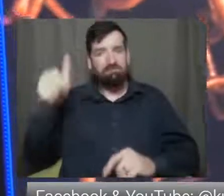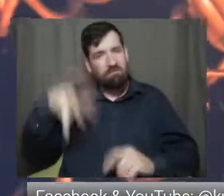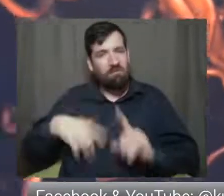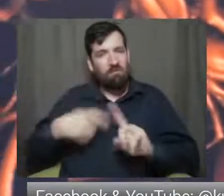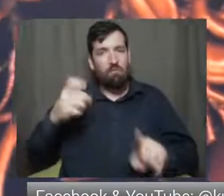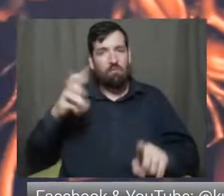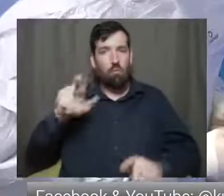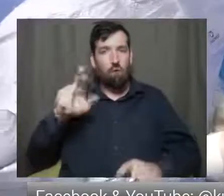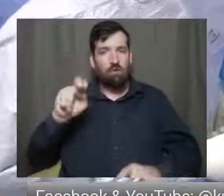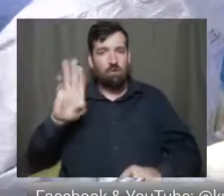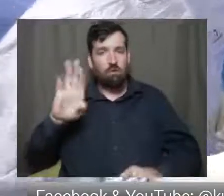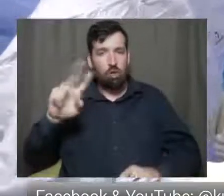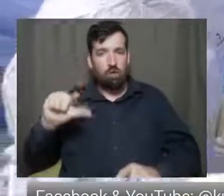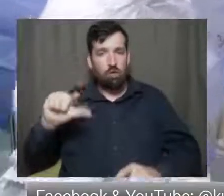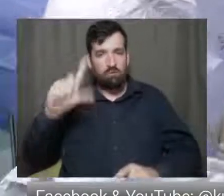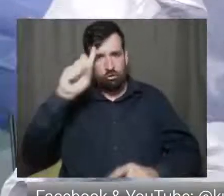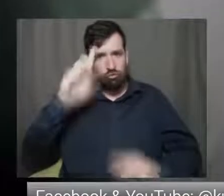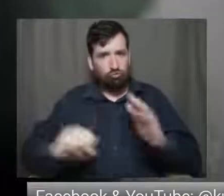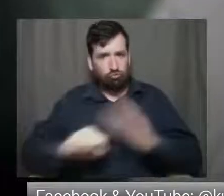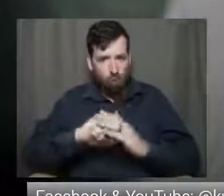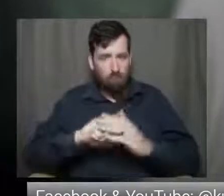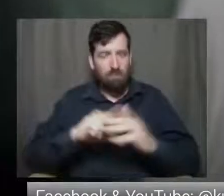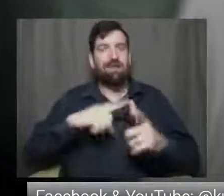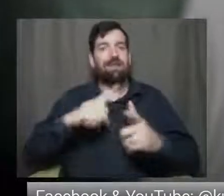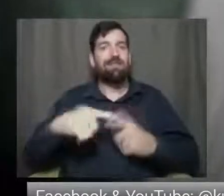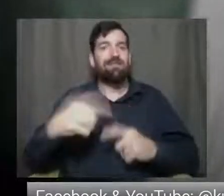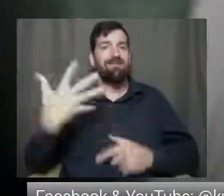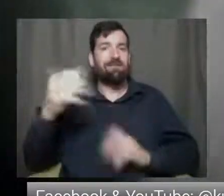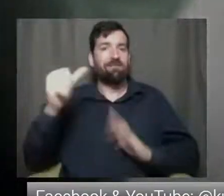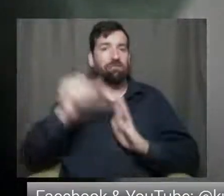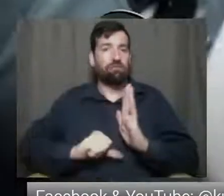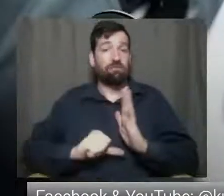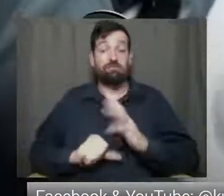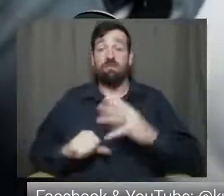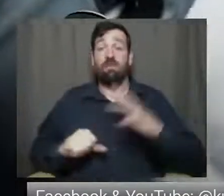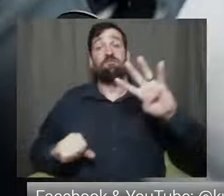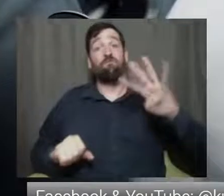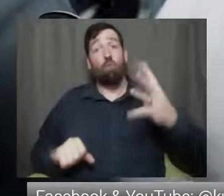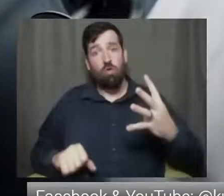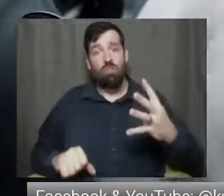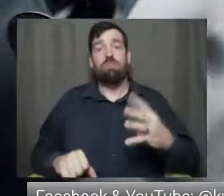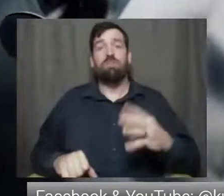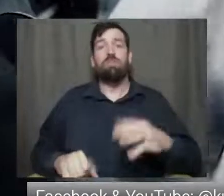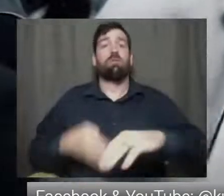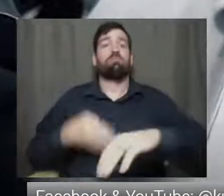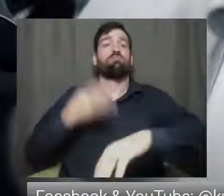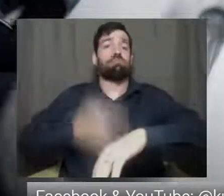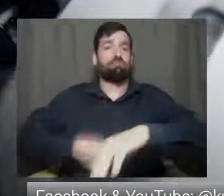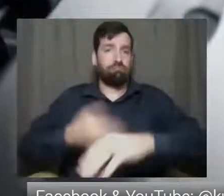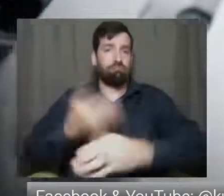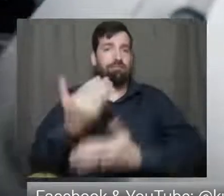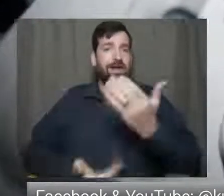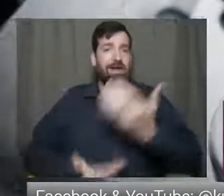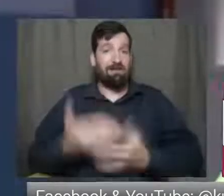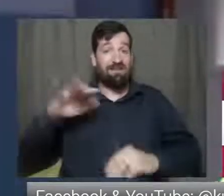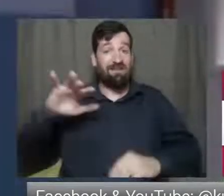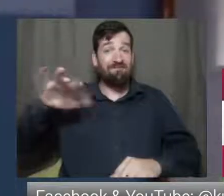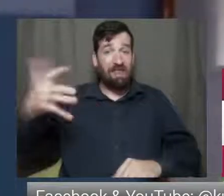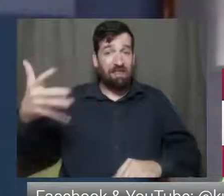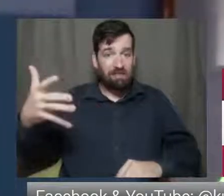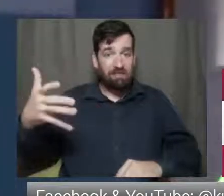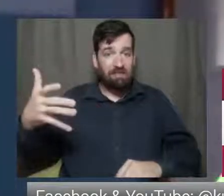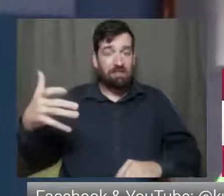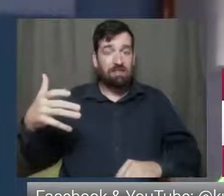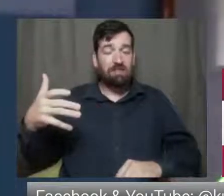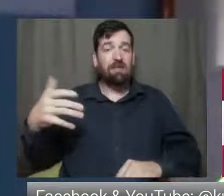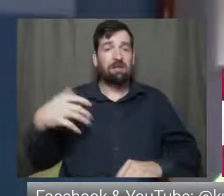stroke, followed by 5 surgeries. The 4th surgery was when they amputated my hand. 5th surgery, I was nearly